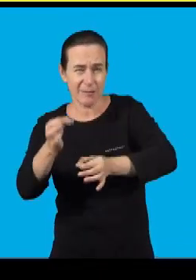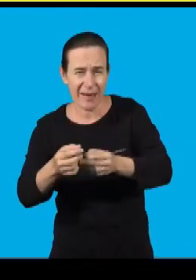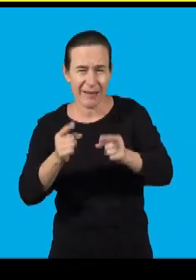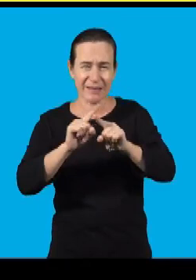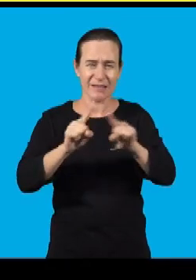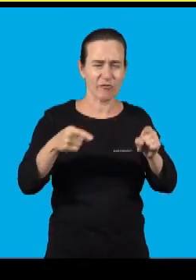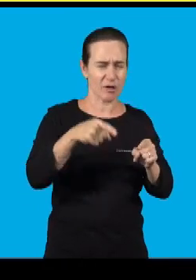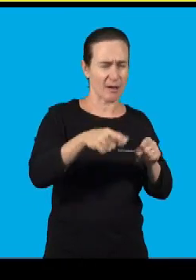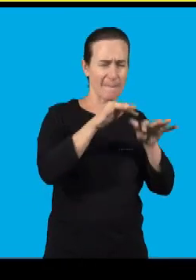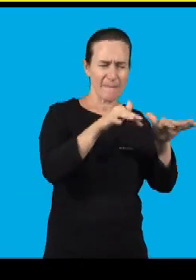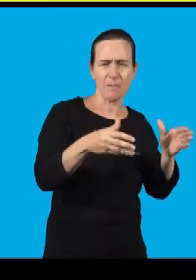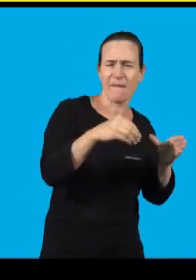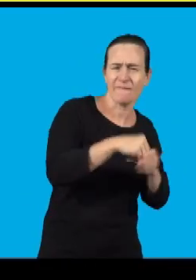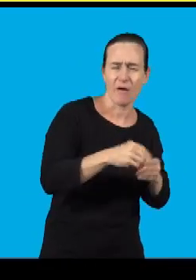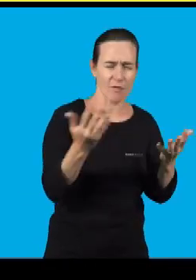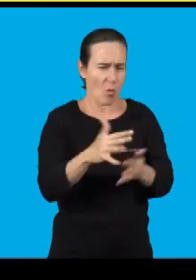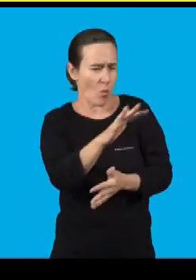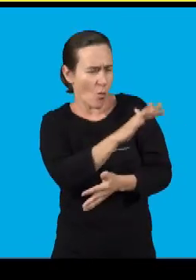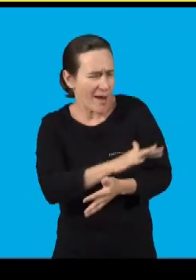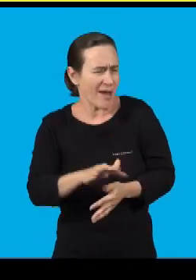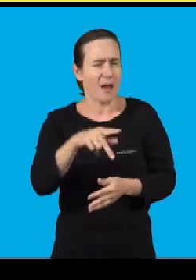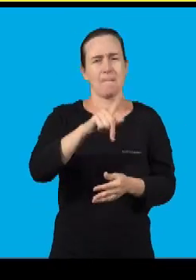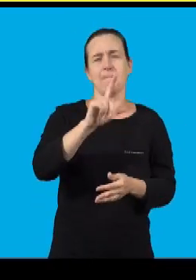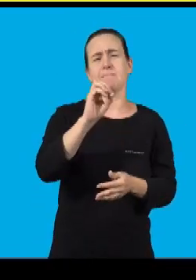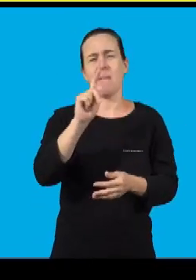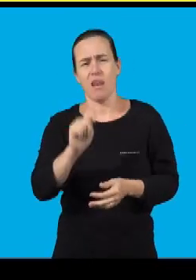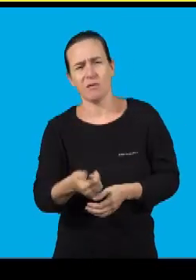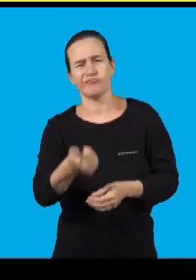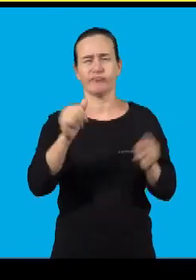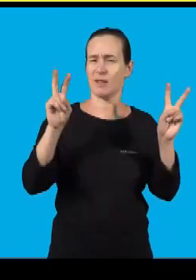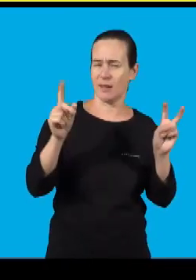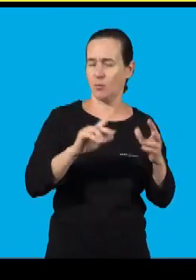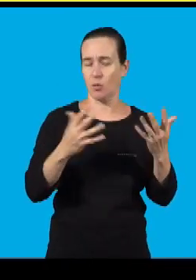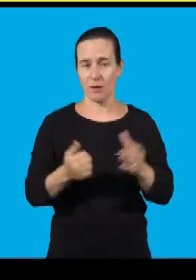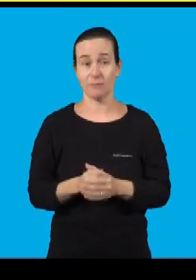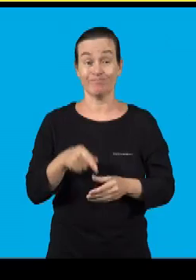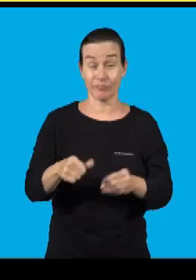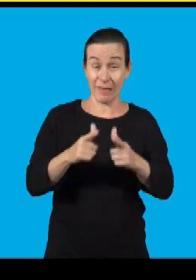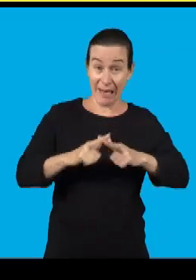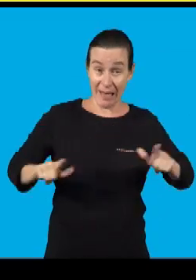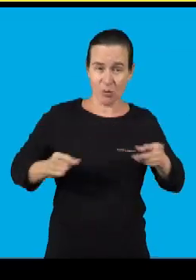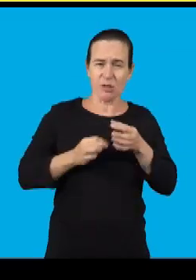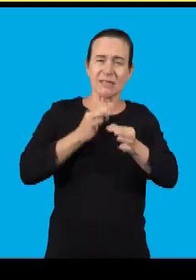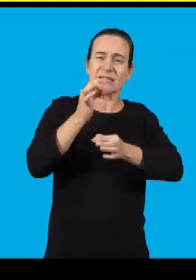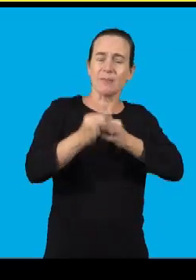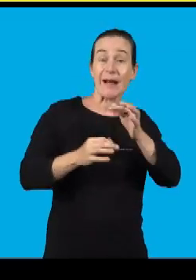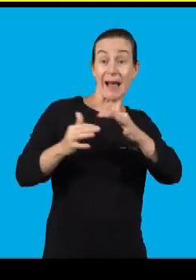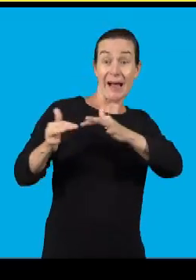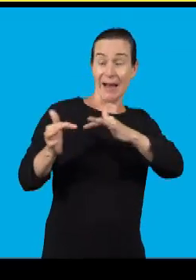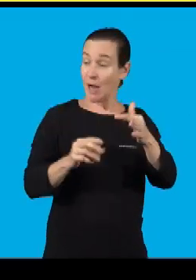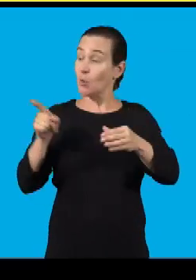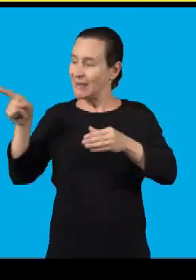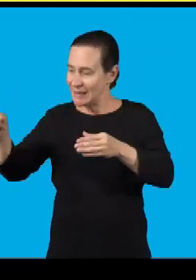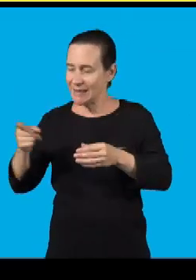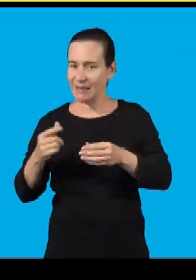effectiveness of the literary elements, like character, setting, theme, and plot. And language describes the narration,